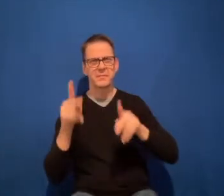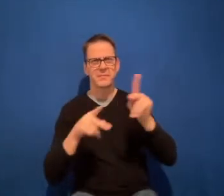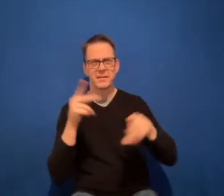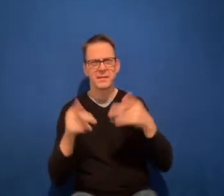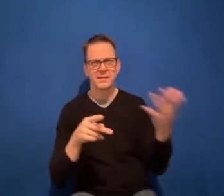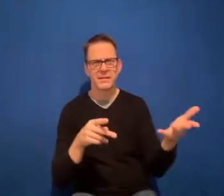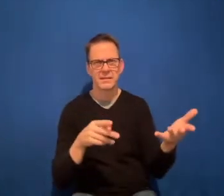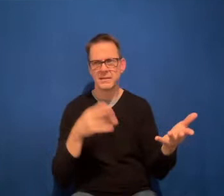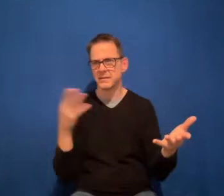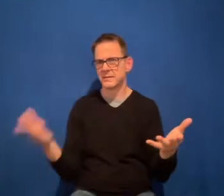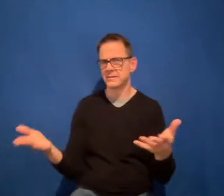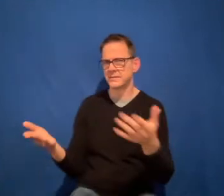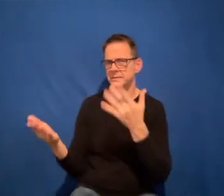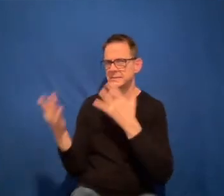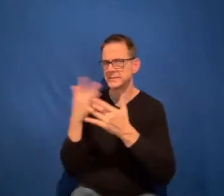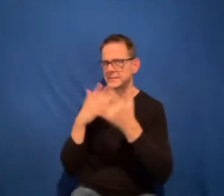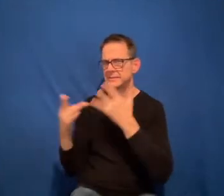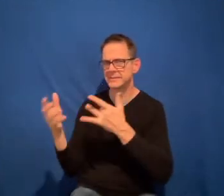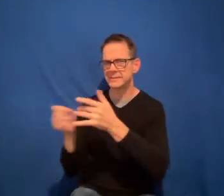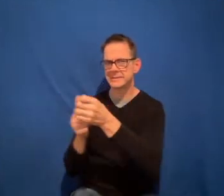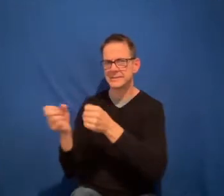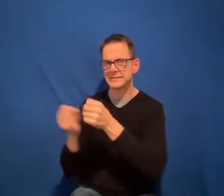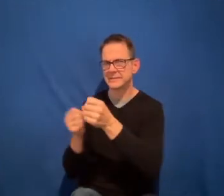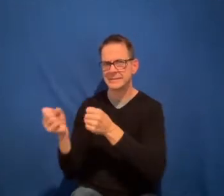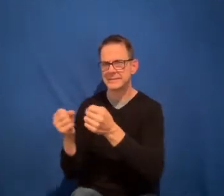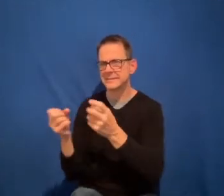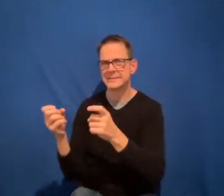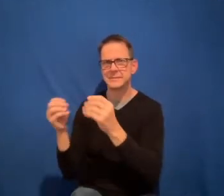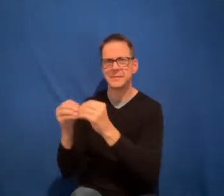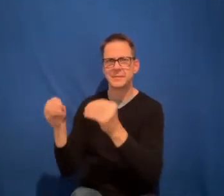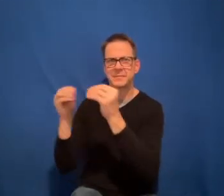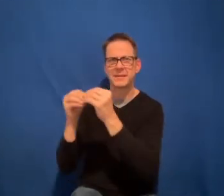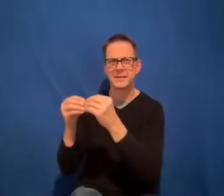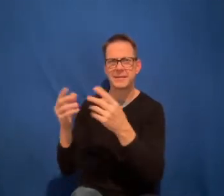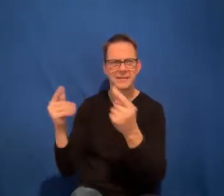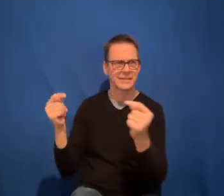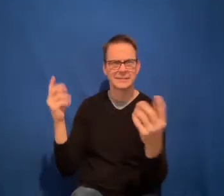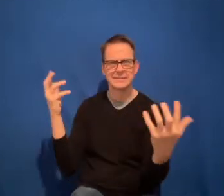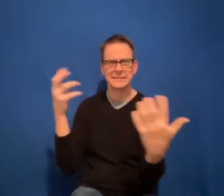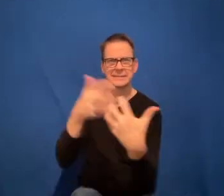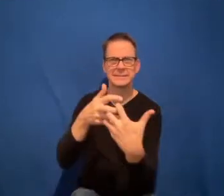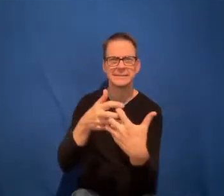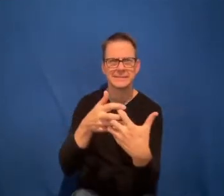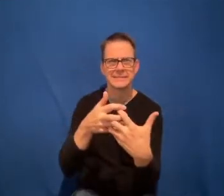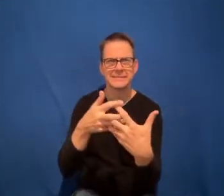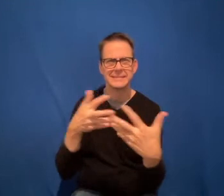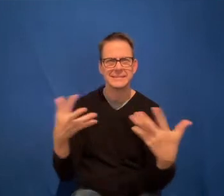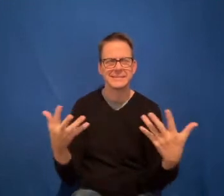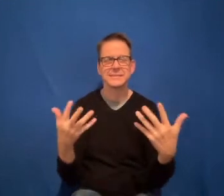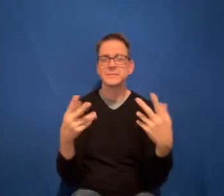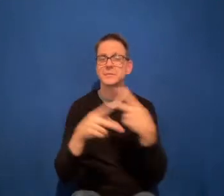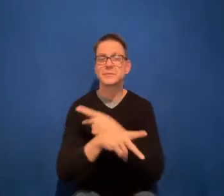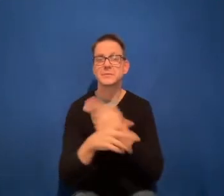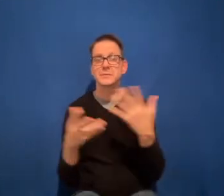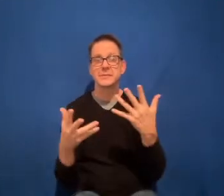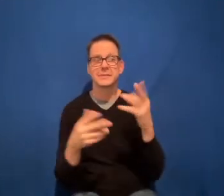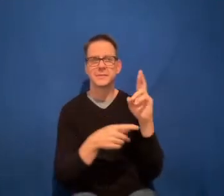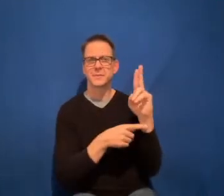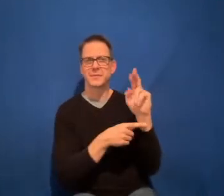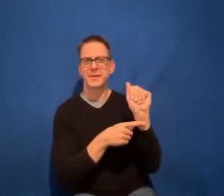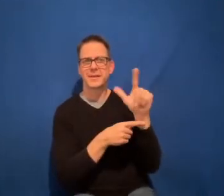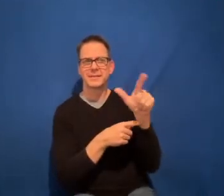well as filling in the gaps where people were. And certainly rural Alberta still was facing significant gaps just up